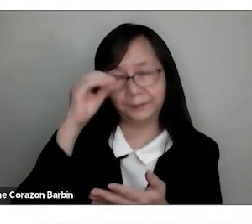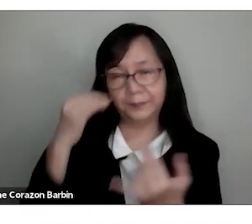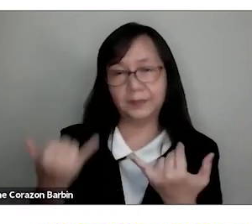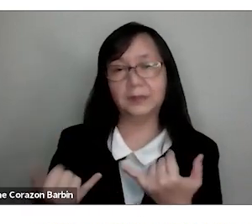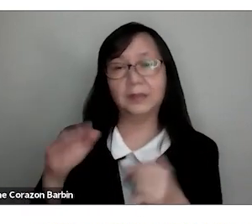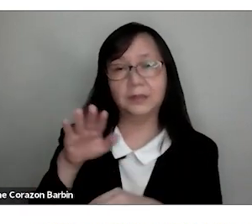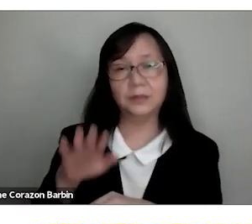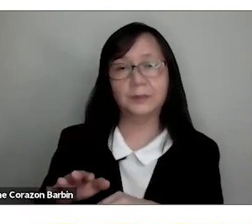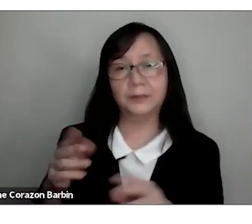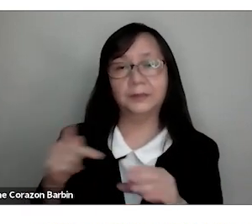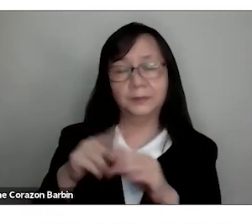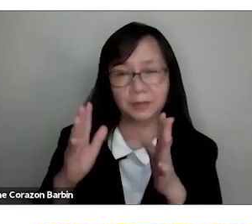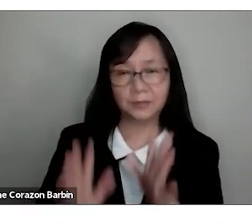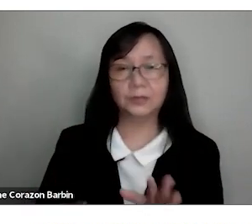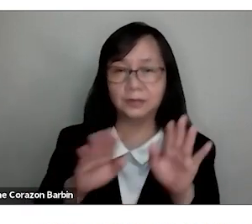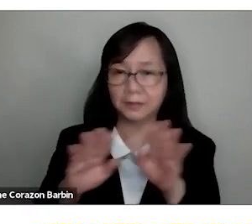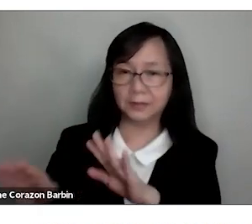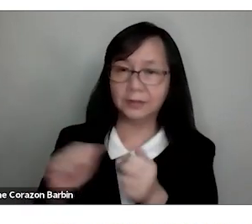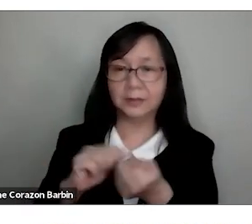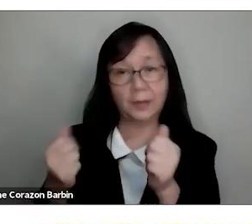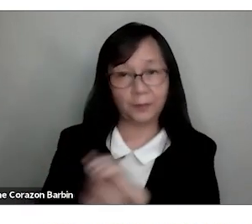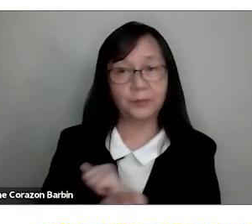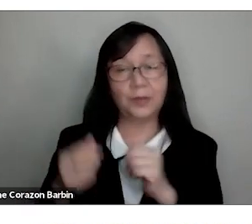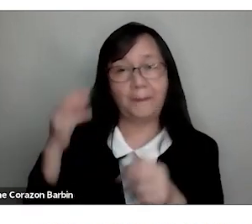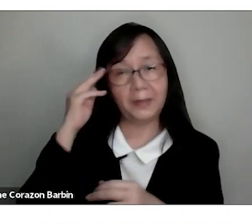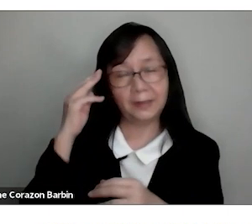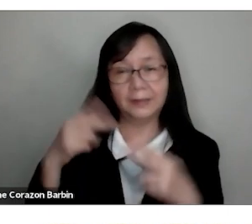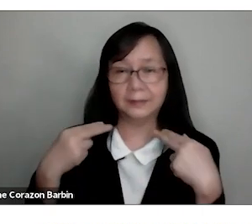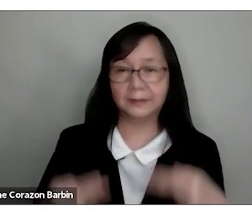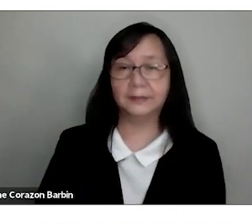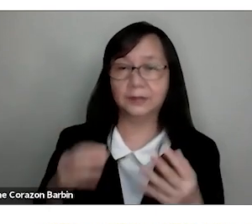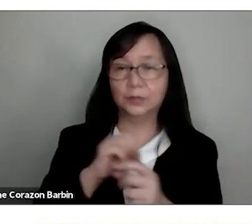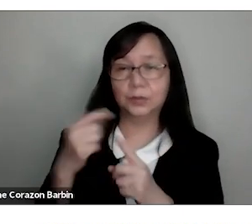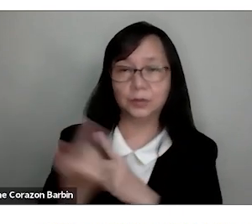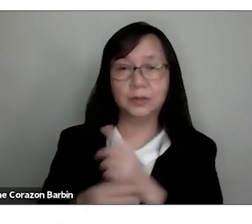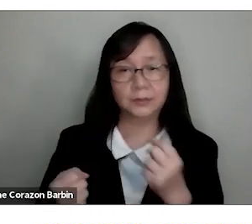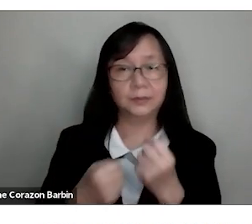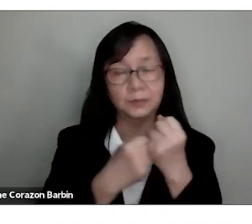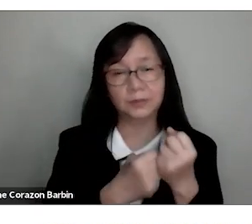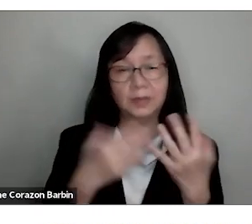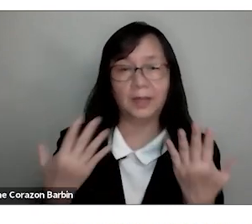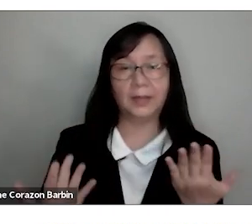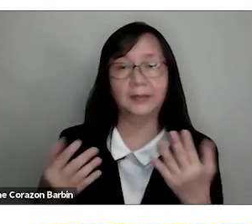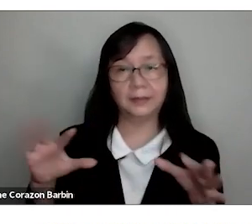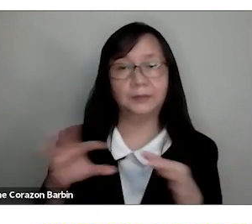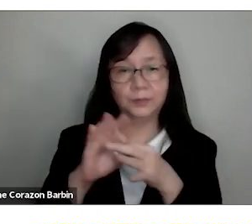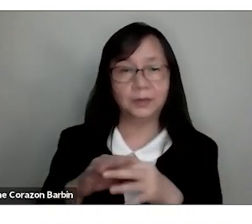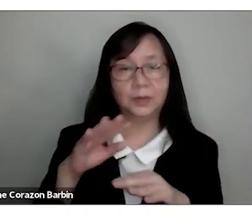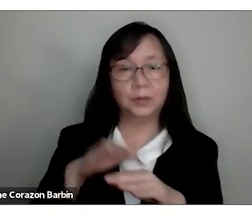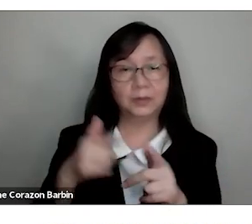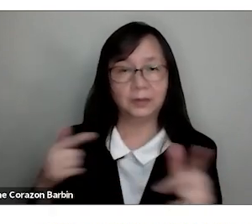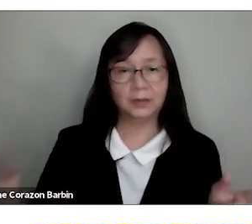and behavior change, the provision of mental health and psychosocial support, and the link between online and offline violence